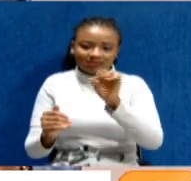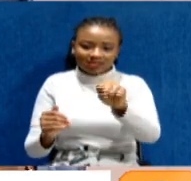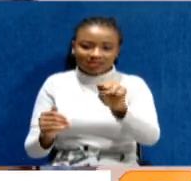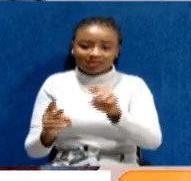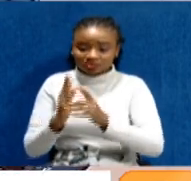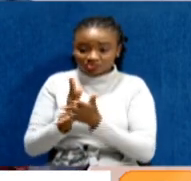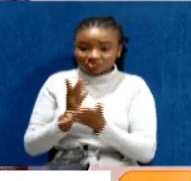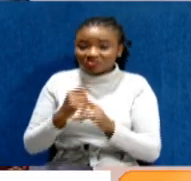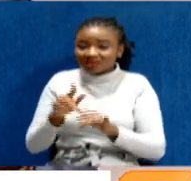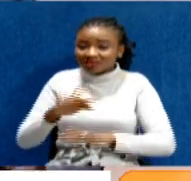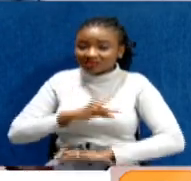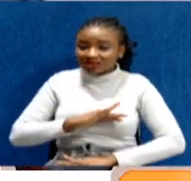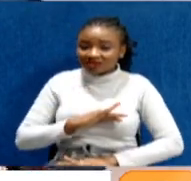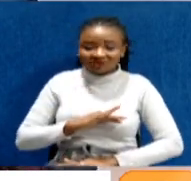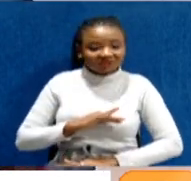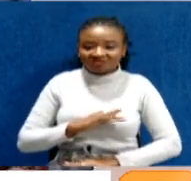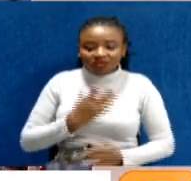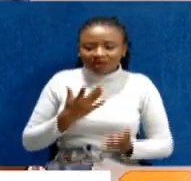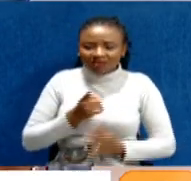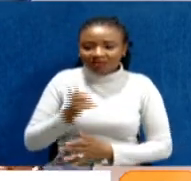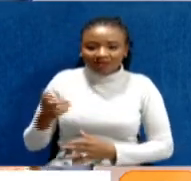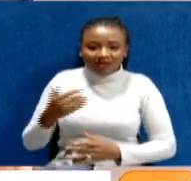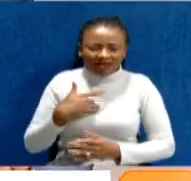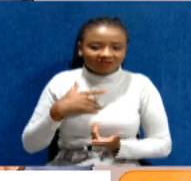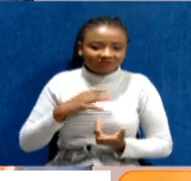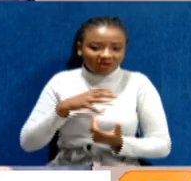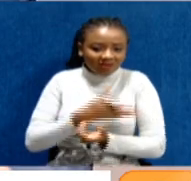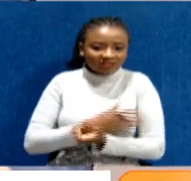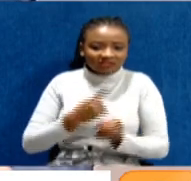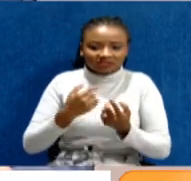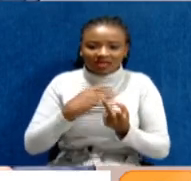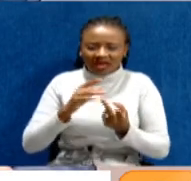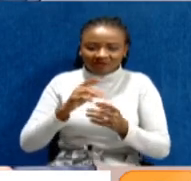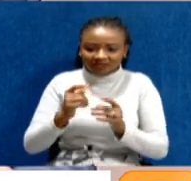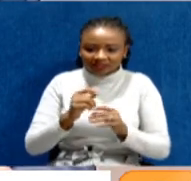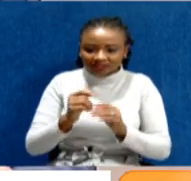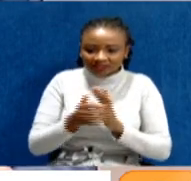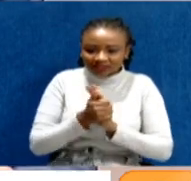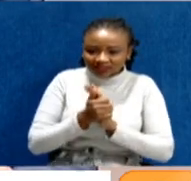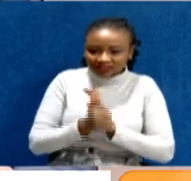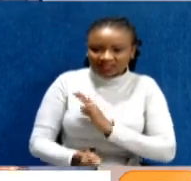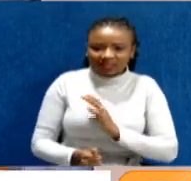have the capacity, can have the skills if they get trained on them, but also we need other